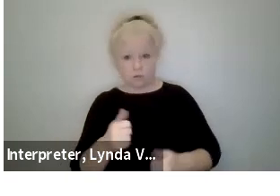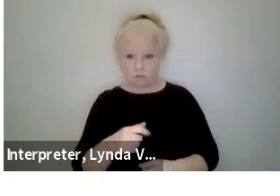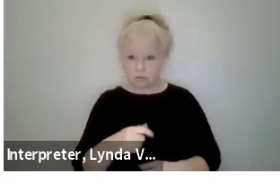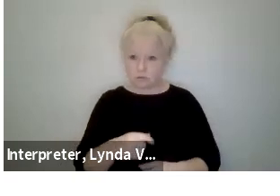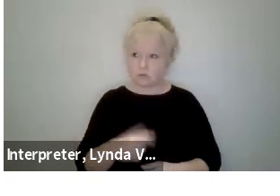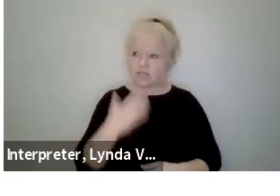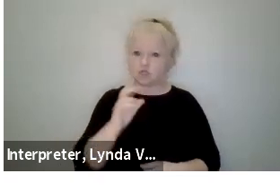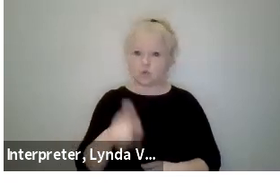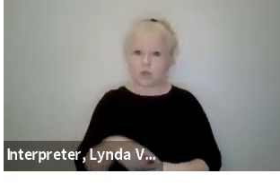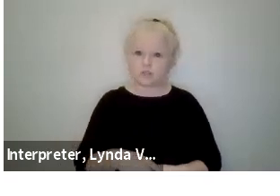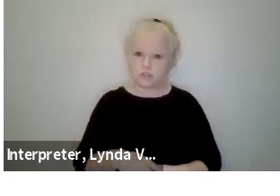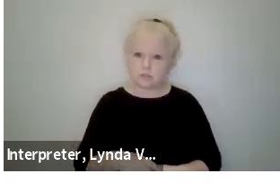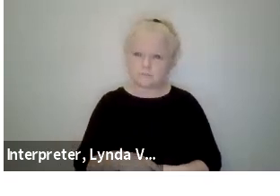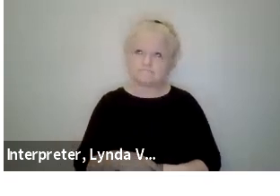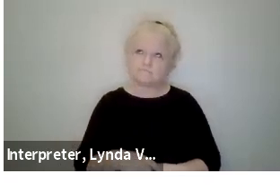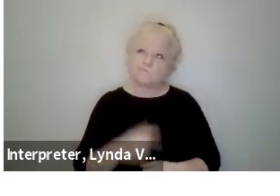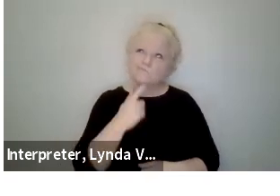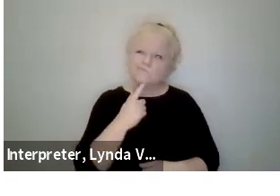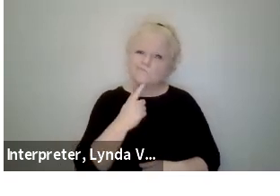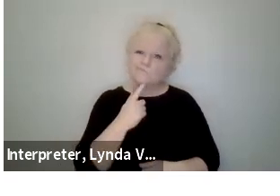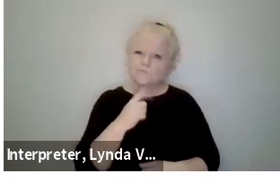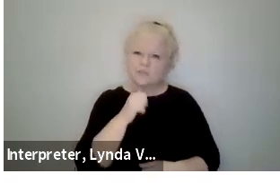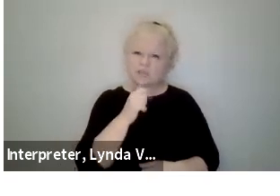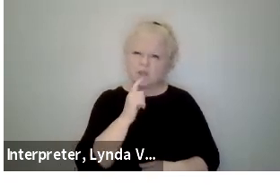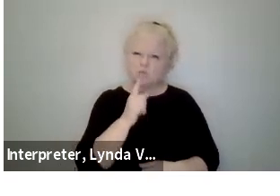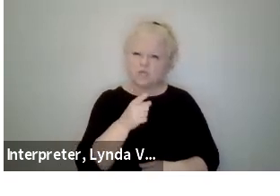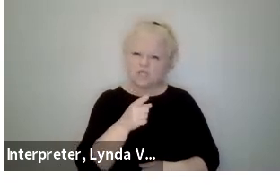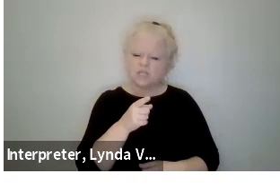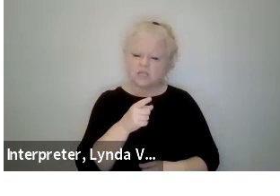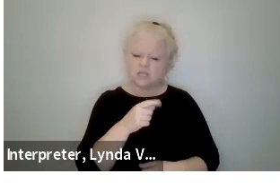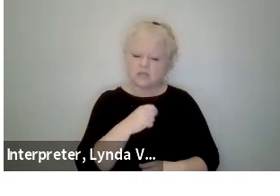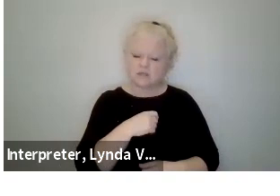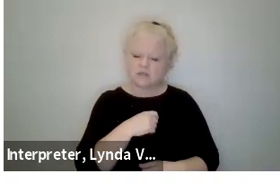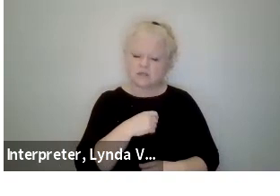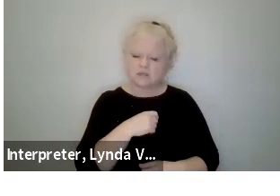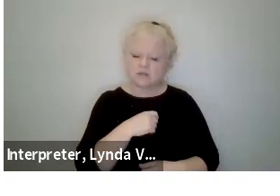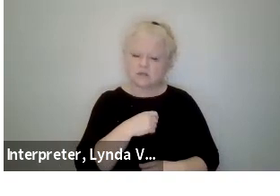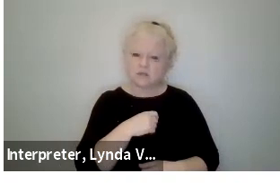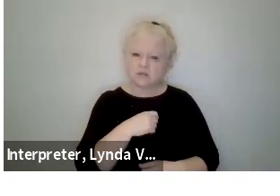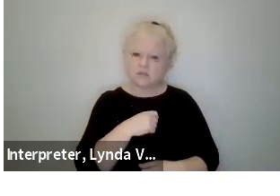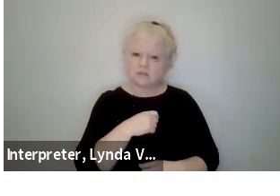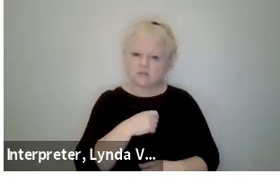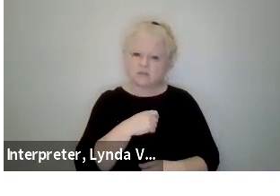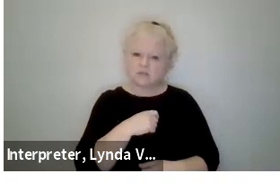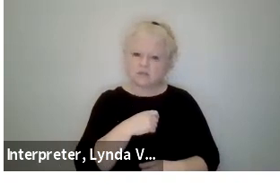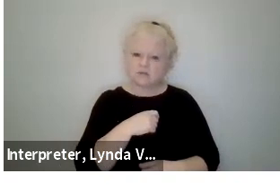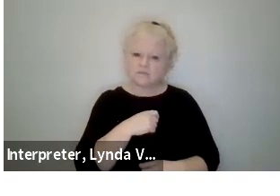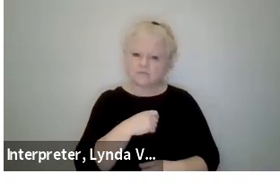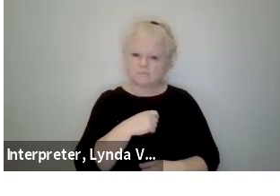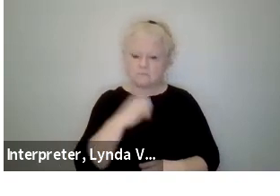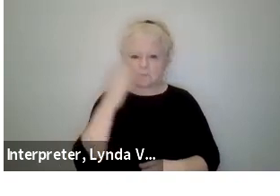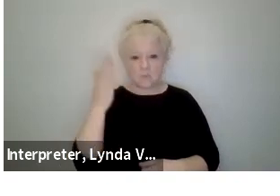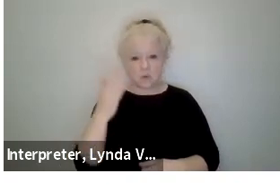That's a great question. Not really. I think that I don't know if it's because